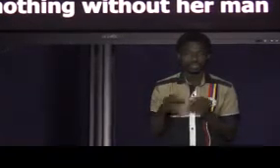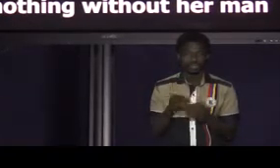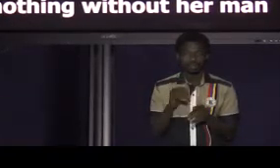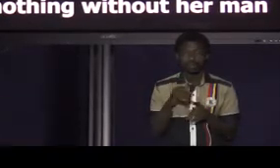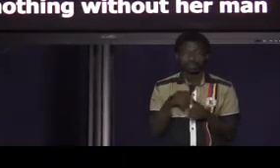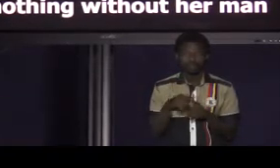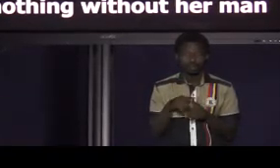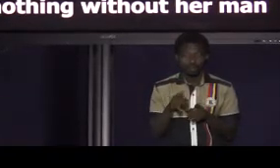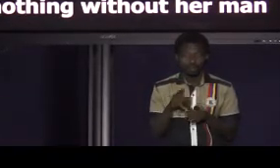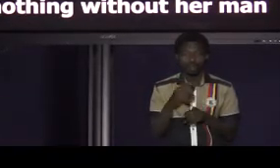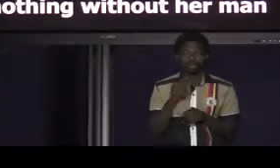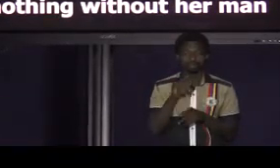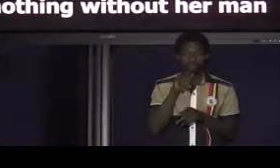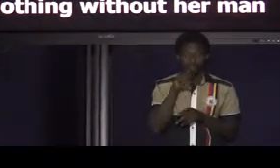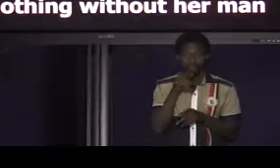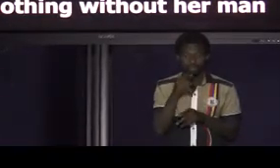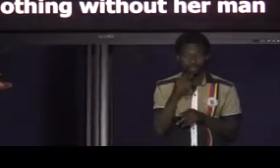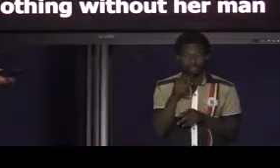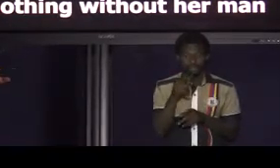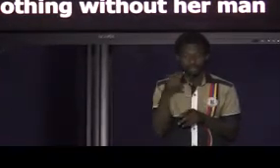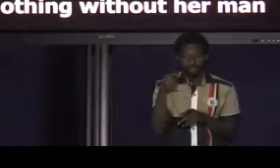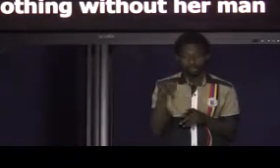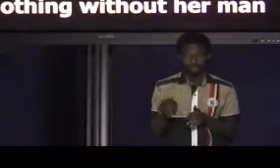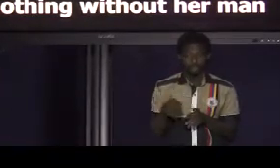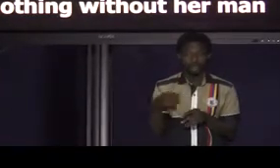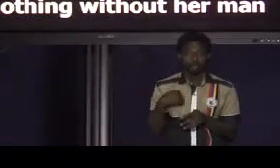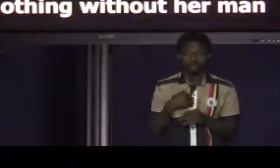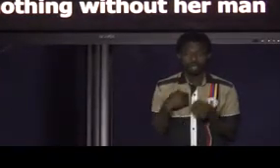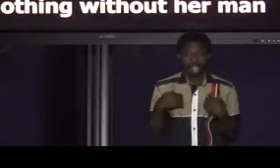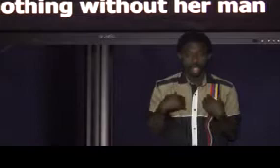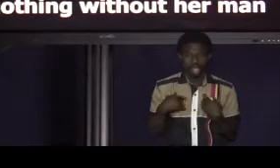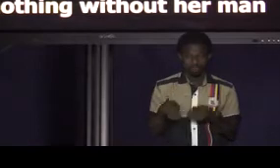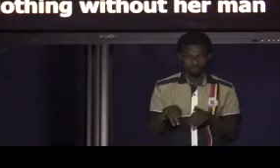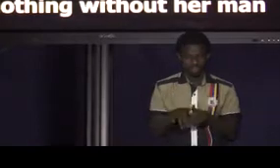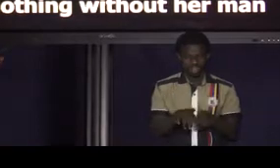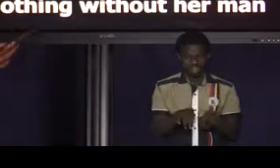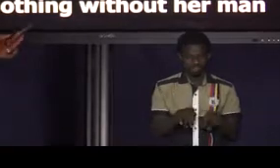the punctuation marks, we have different meanings.